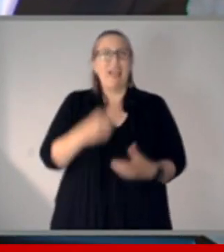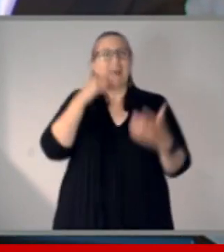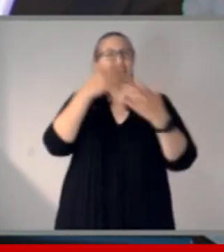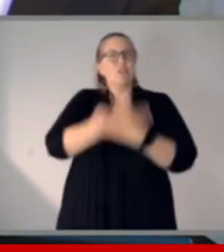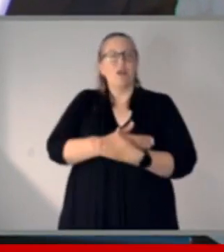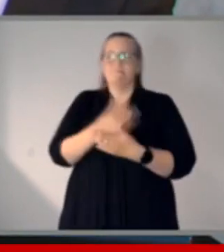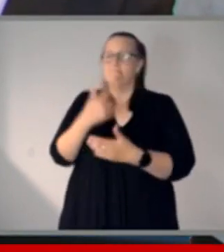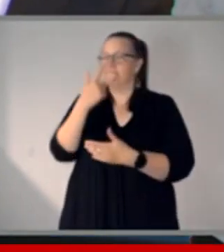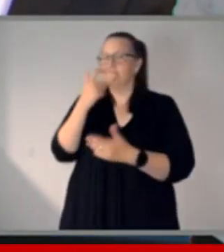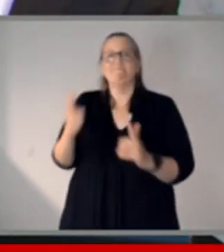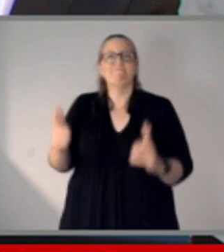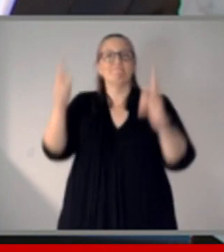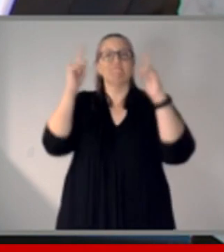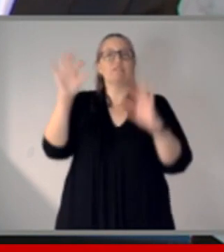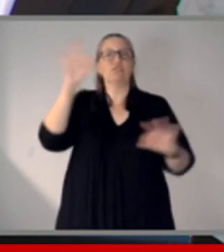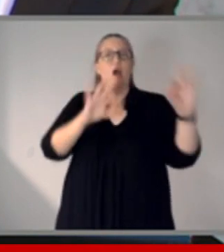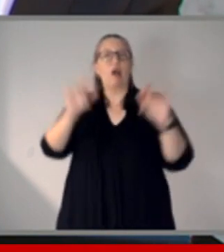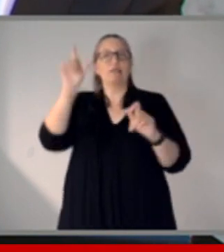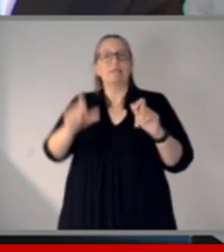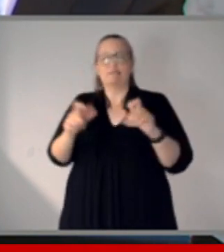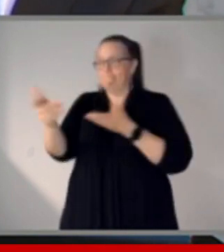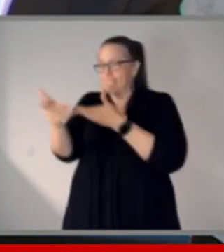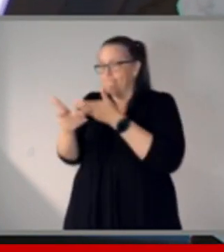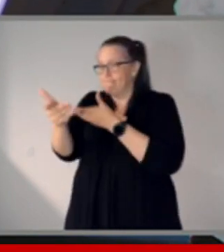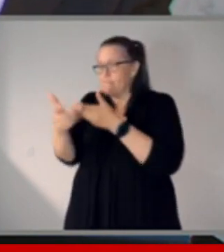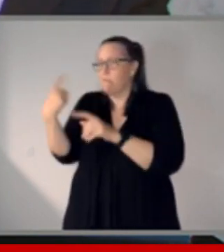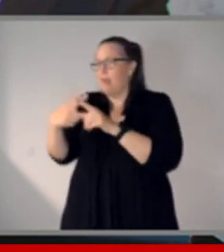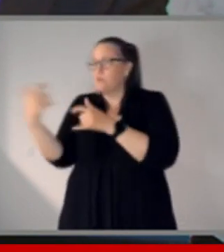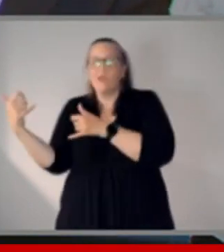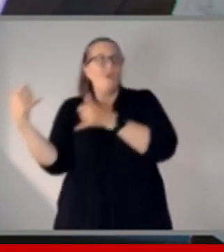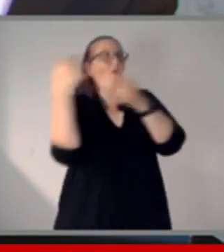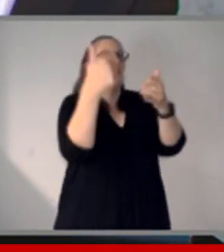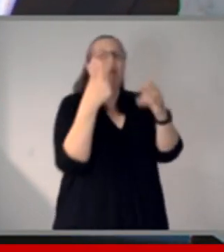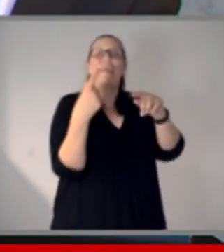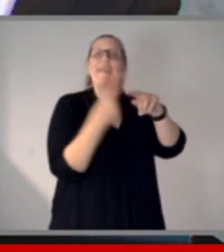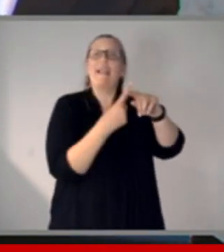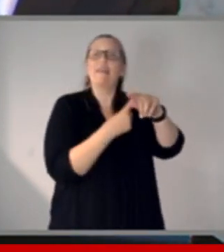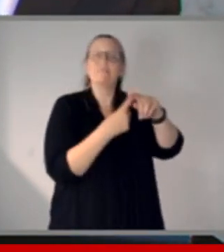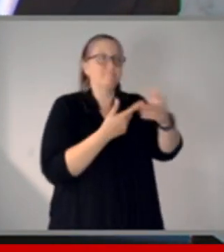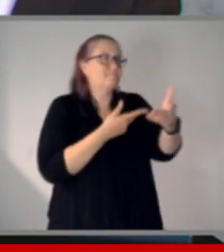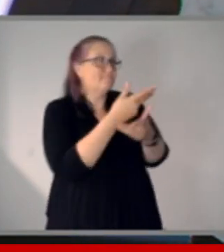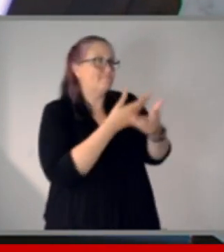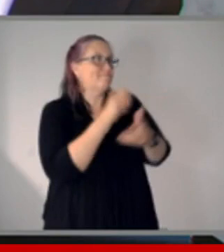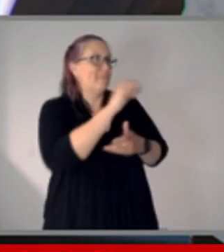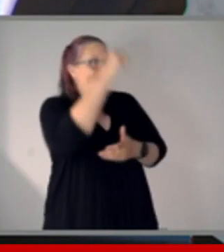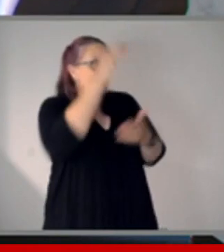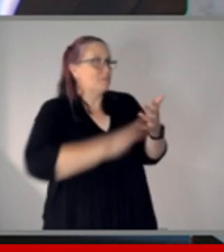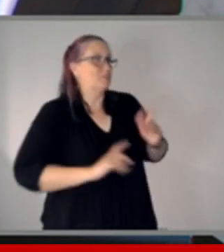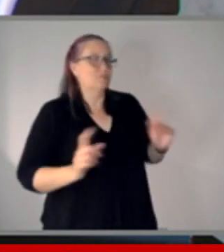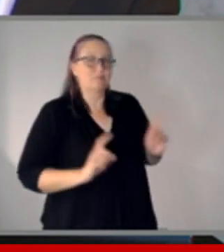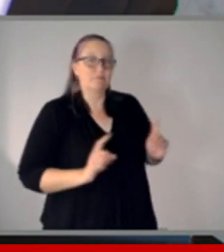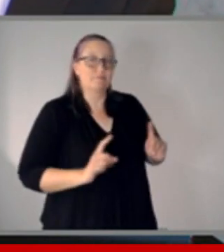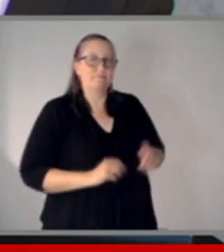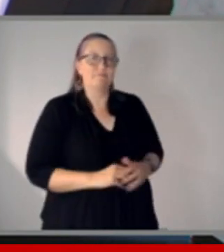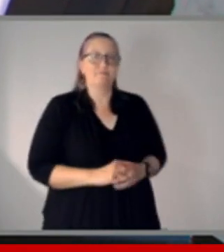myself spoke to our counterparts in the UK and just contrasting and comparing what they're finding in terms of their vaccination